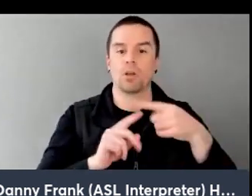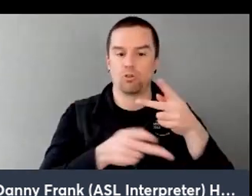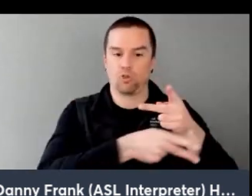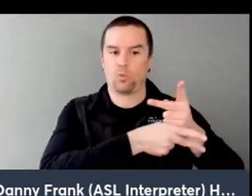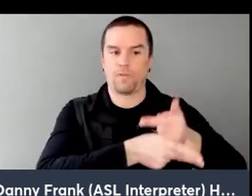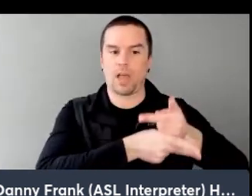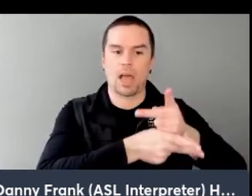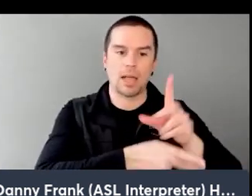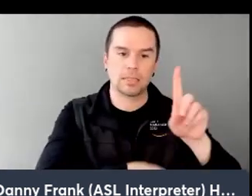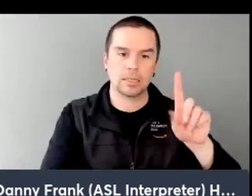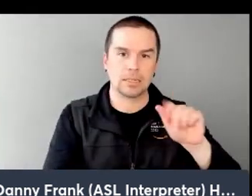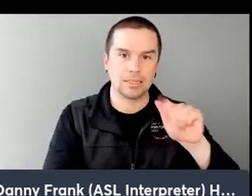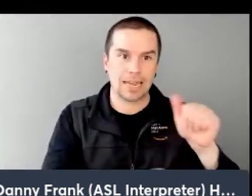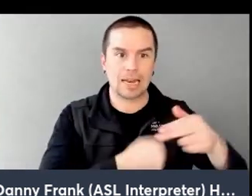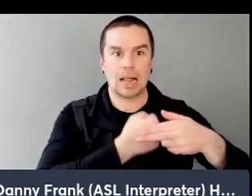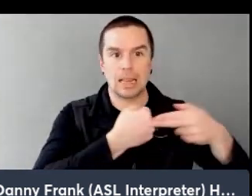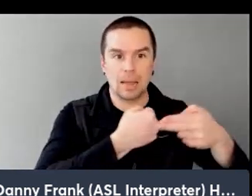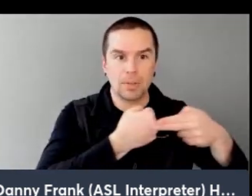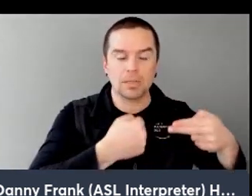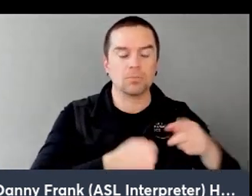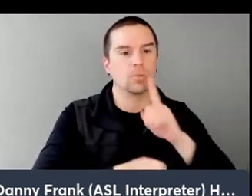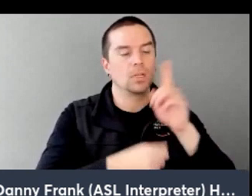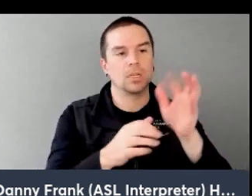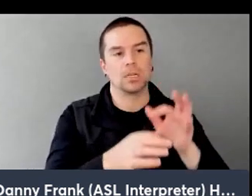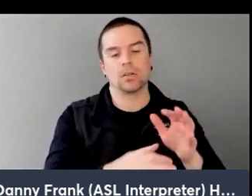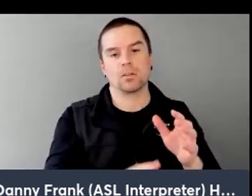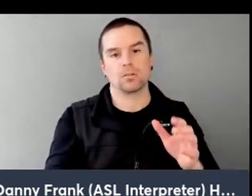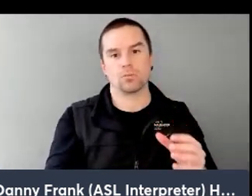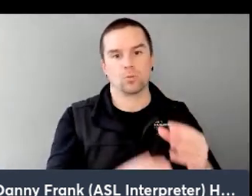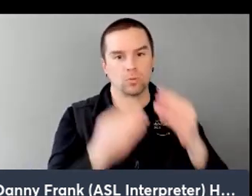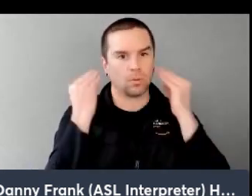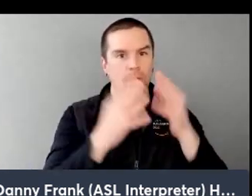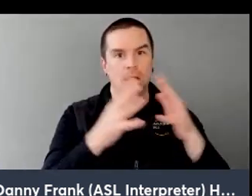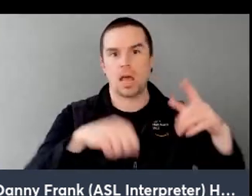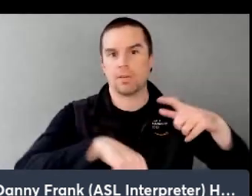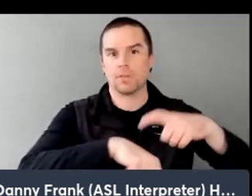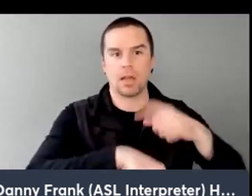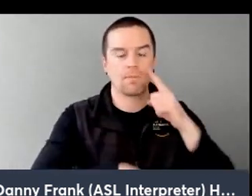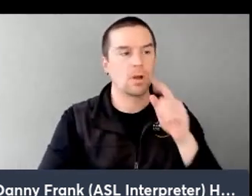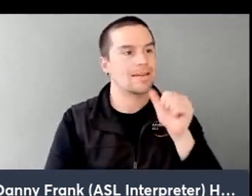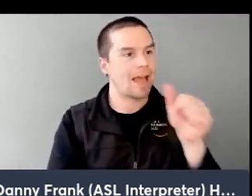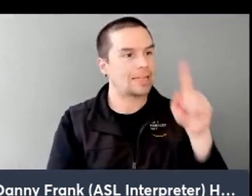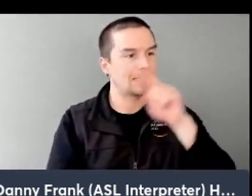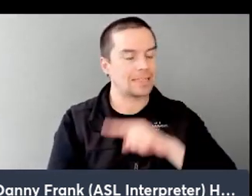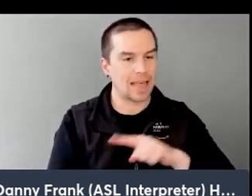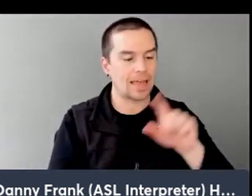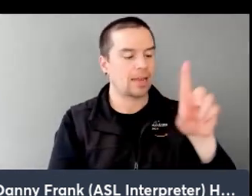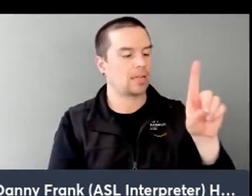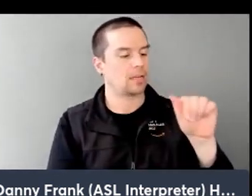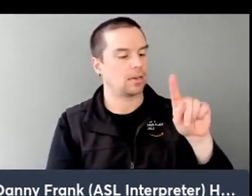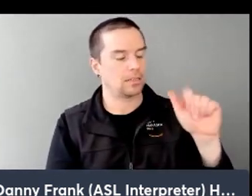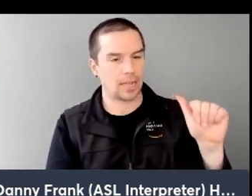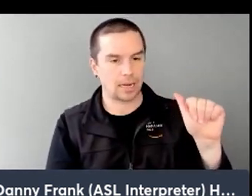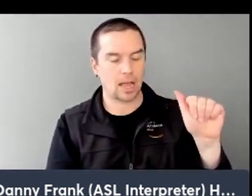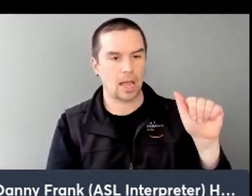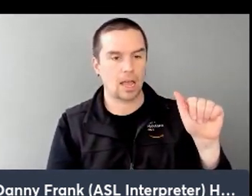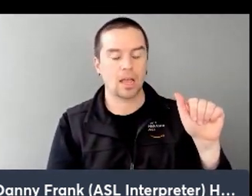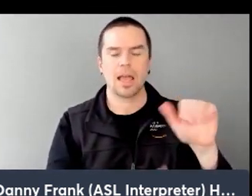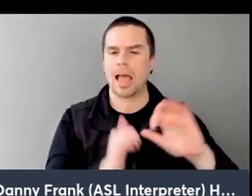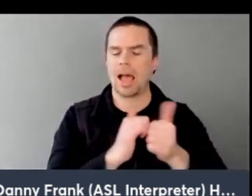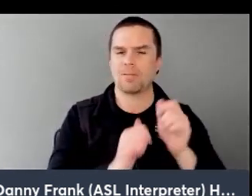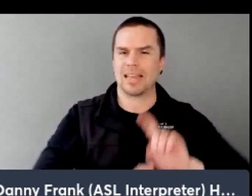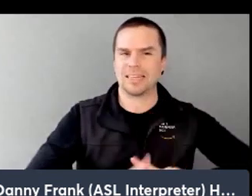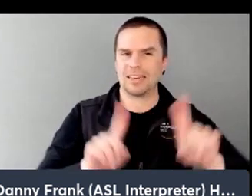is very time intensive for some of these non-synthetic data sets. How is that different with the synthetic data